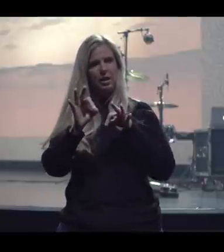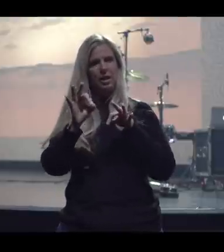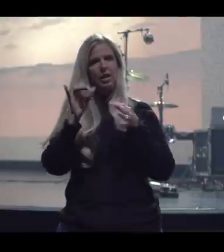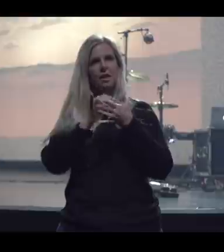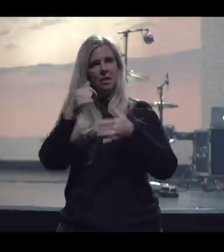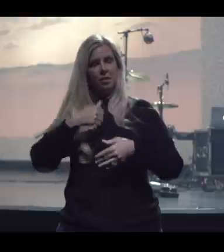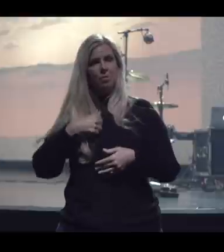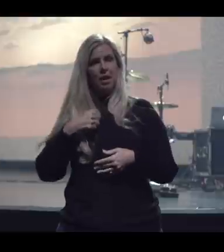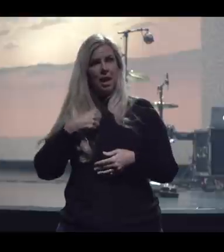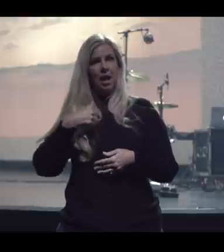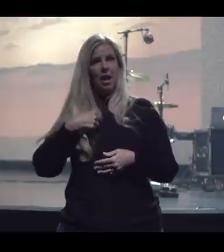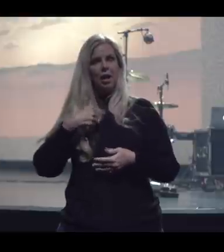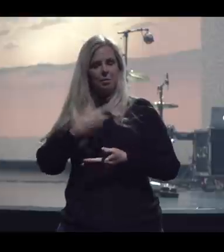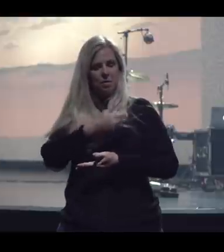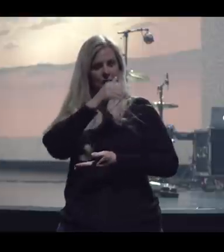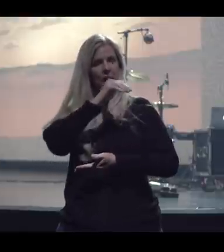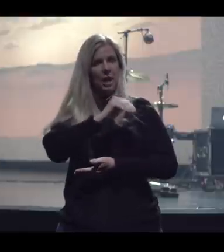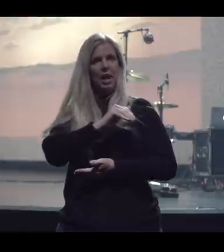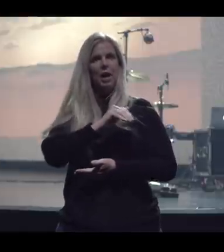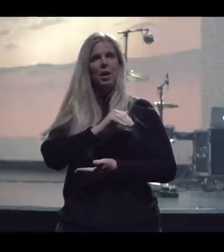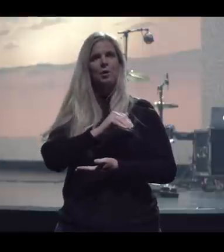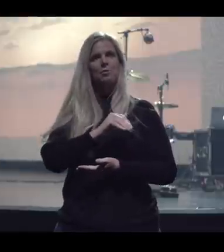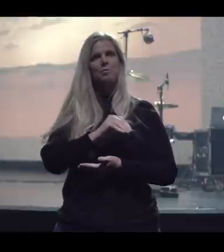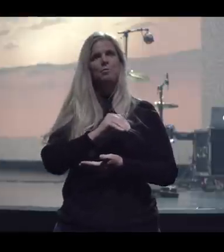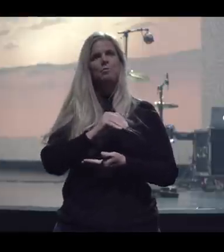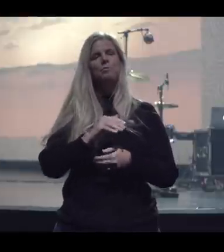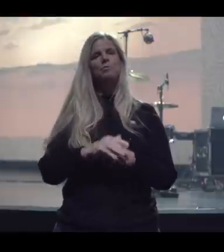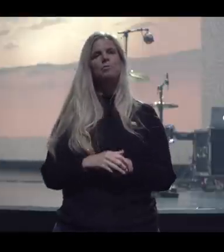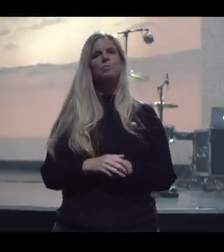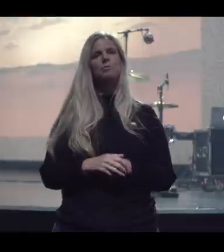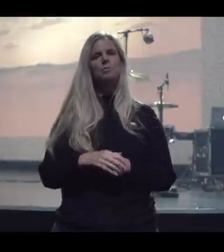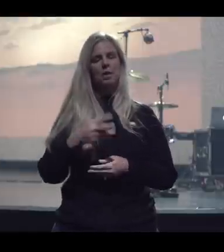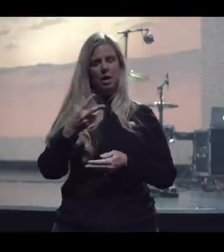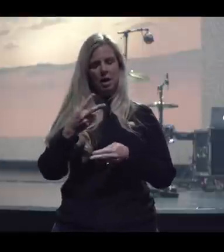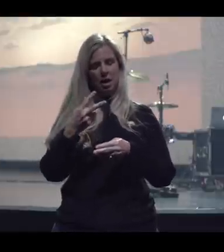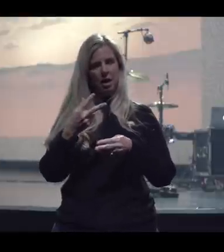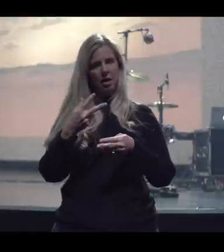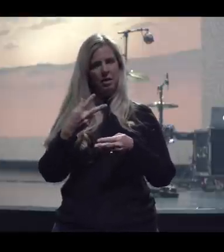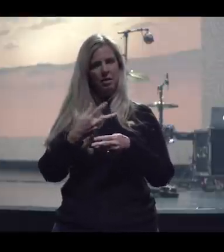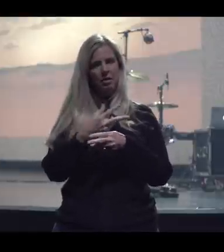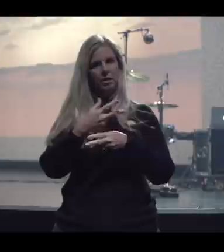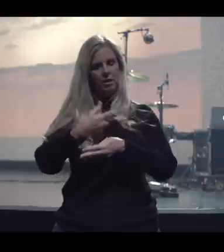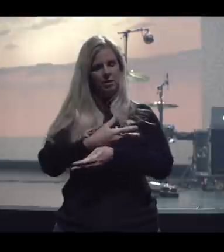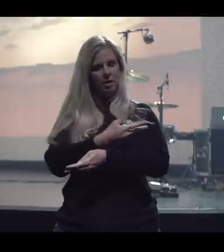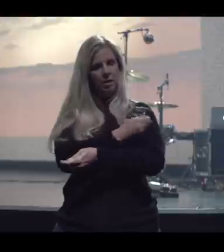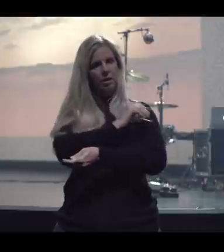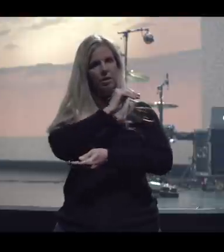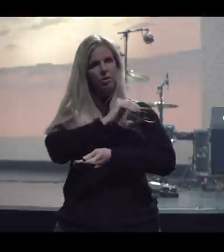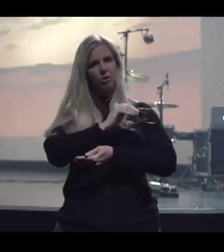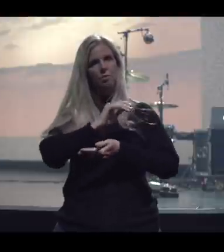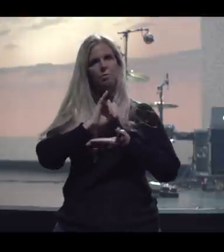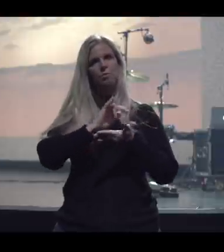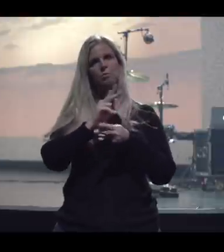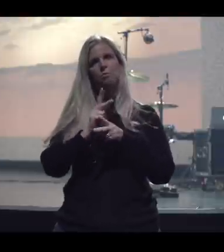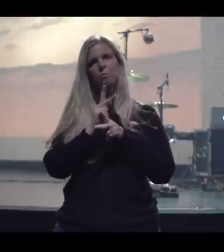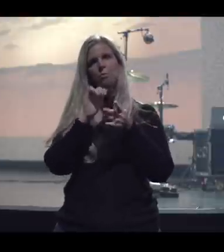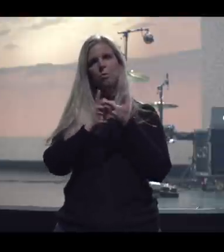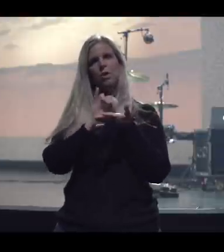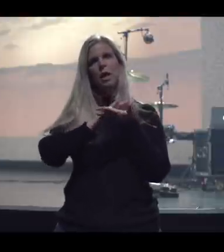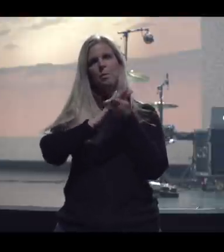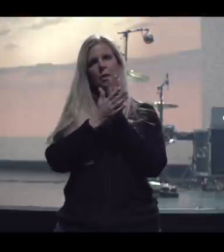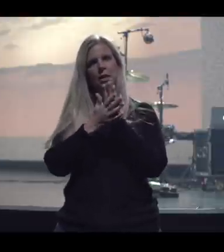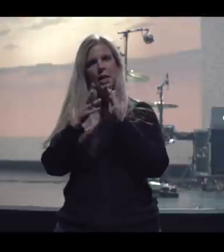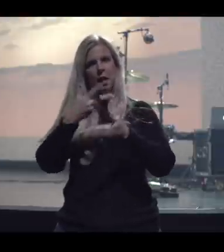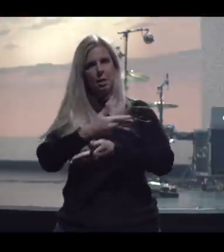the lamb. The shepherd became the lamb so that we could go free. We don't